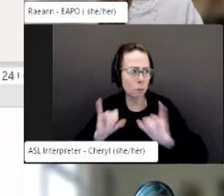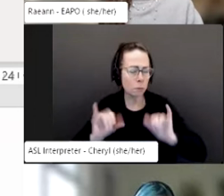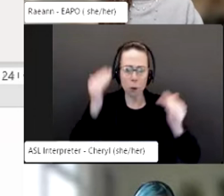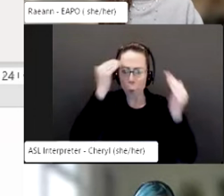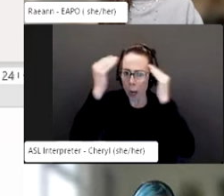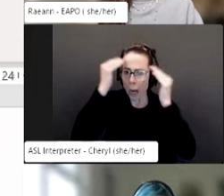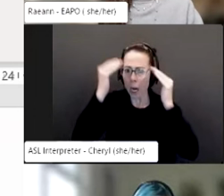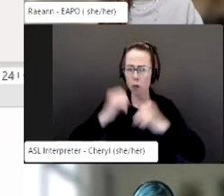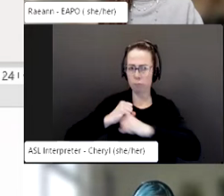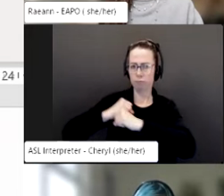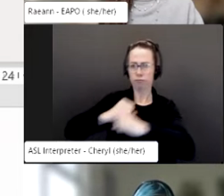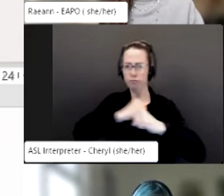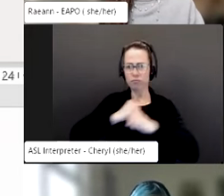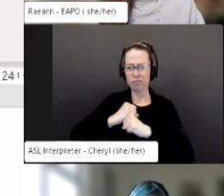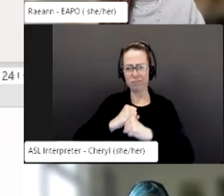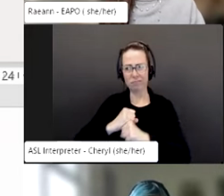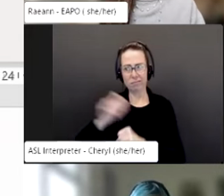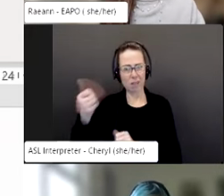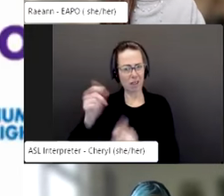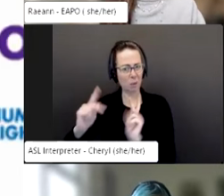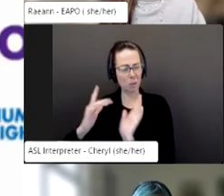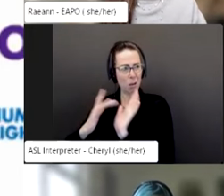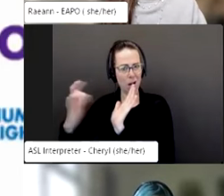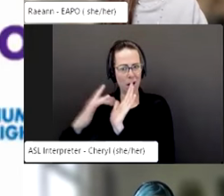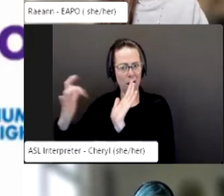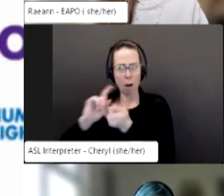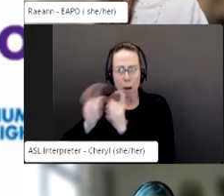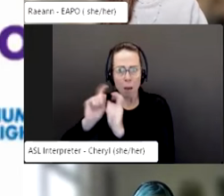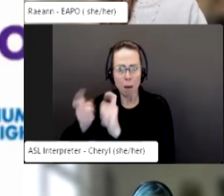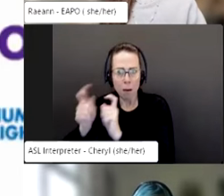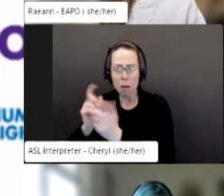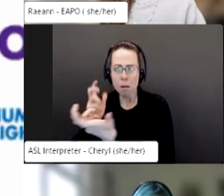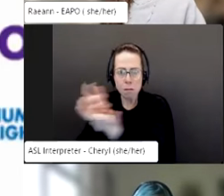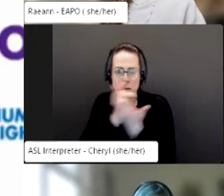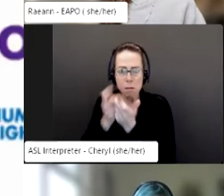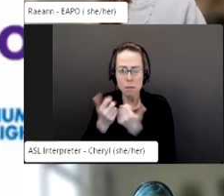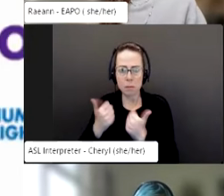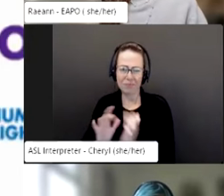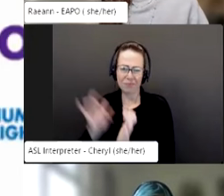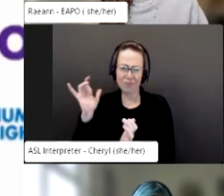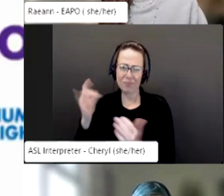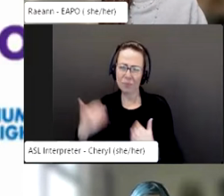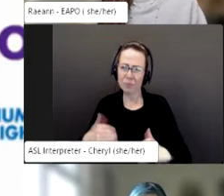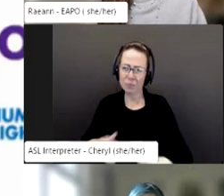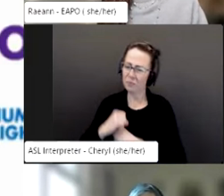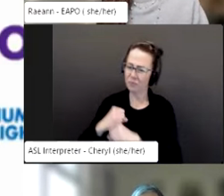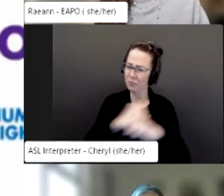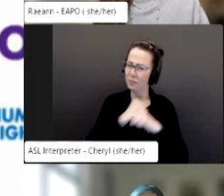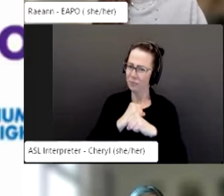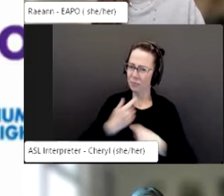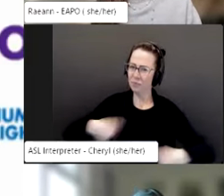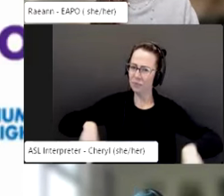as scammers and everybody's out there to try and take advantage of our funding. I would like to inform everybody about